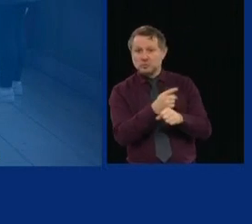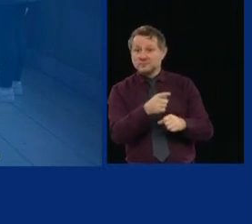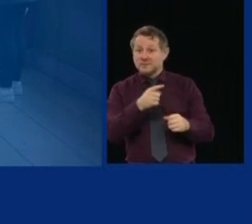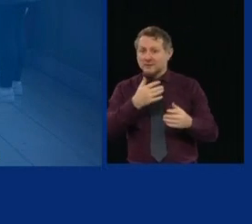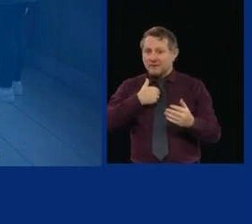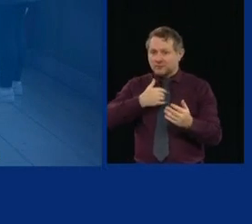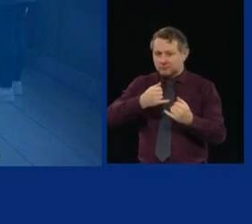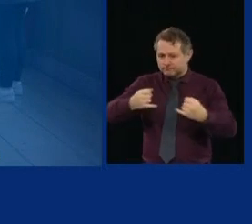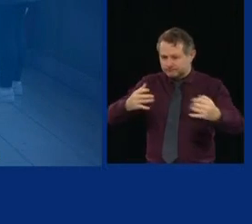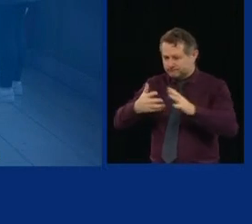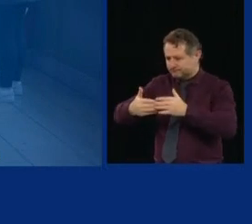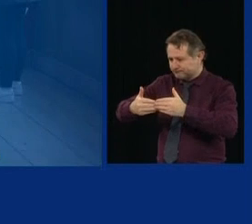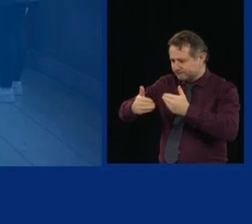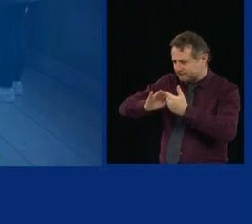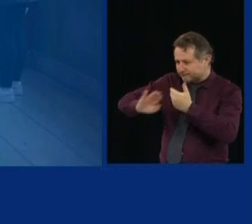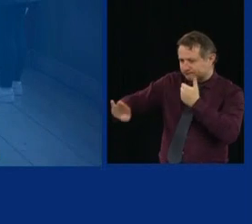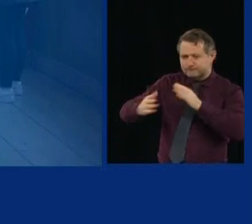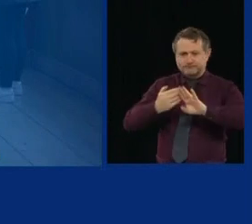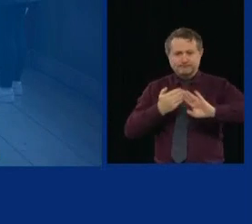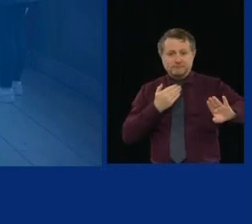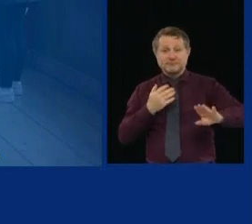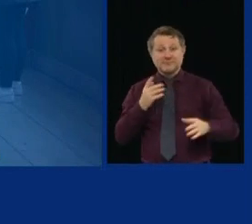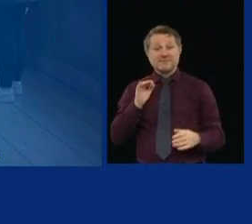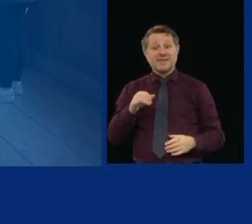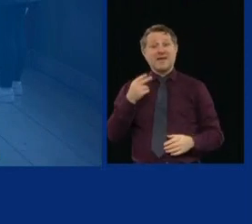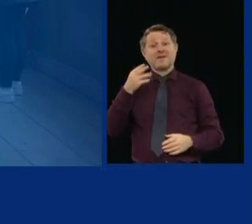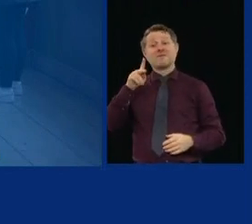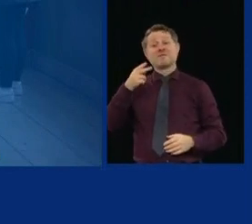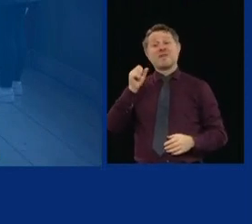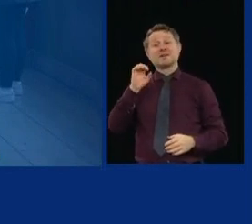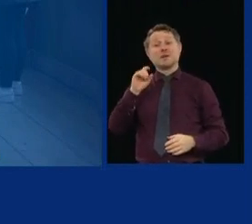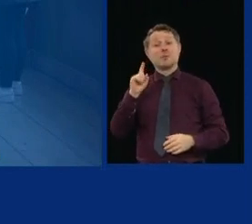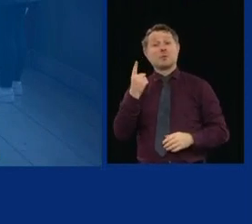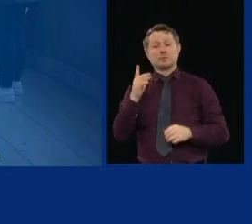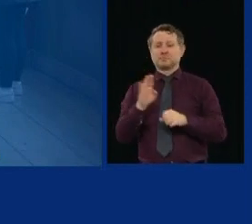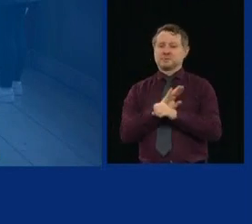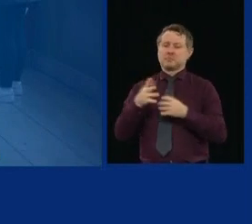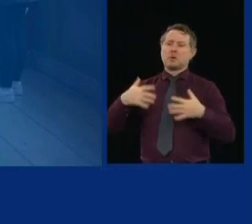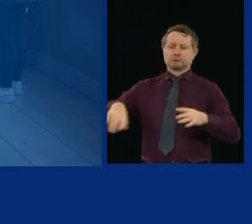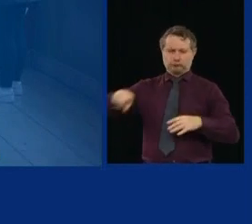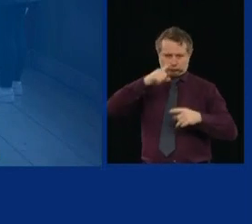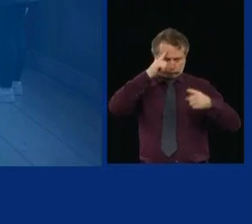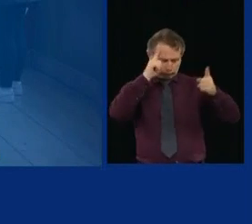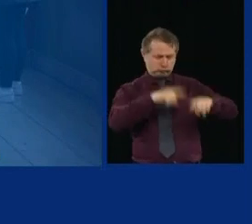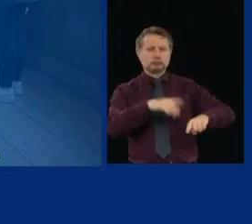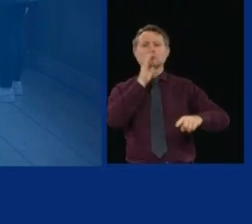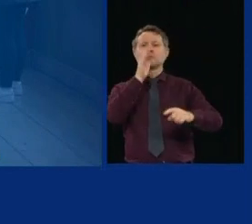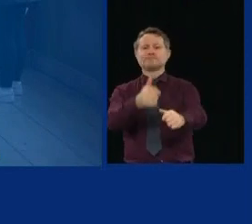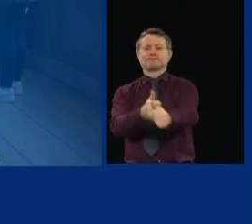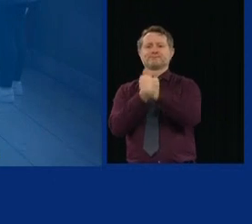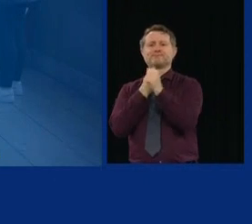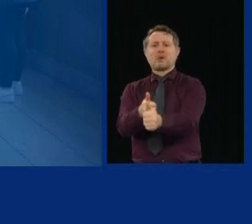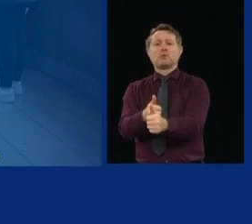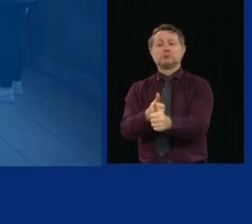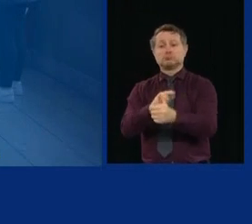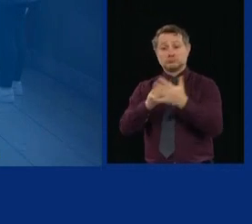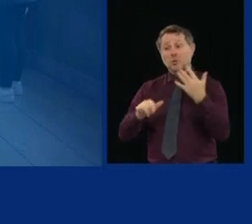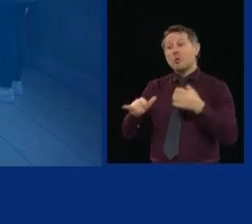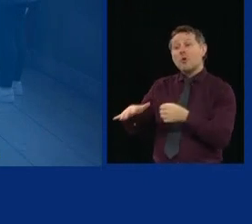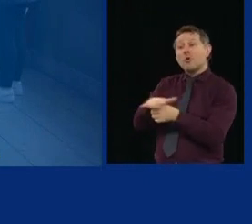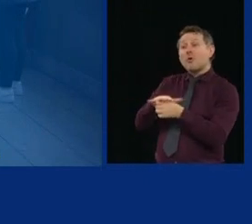opening subject to saying they will comply with safety precautions. Local officials have to make sure they are